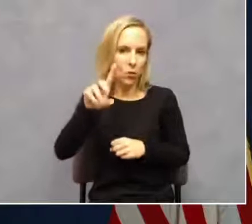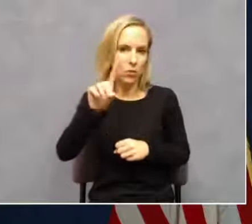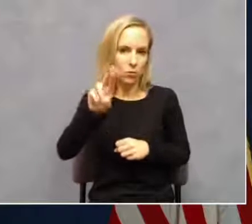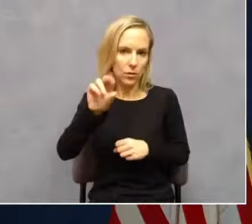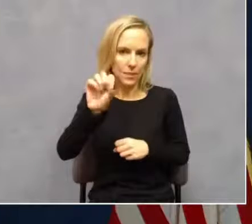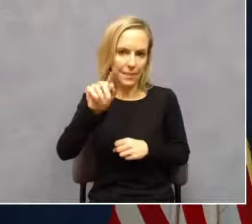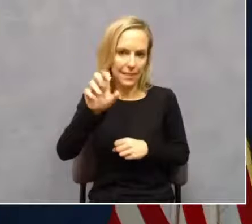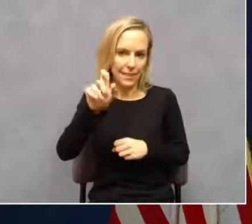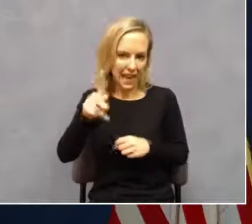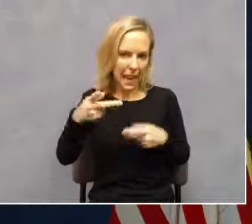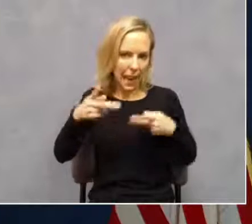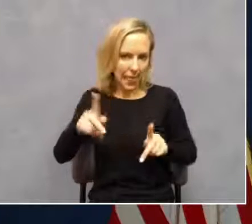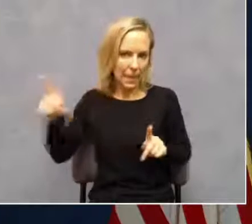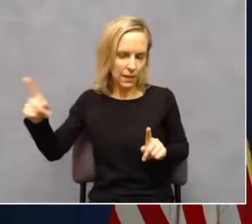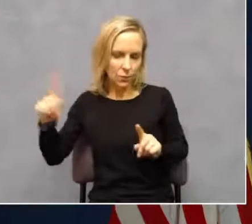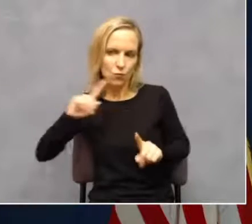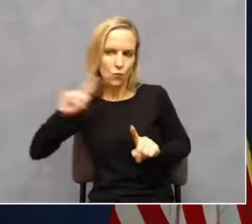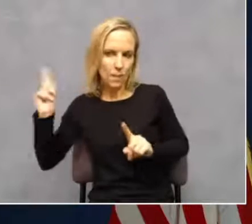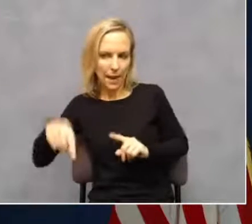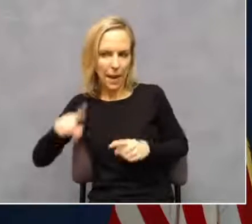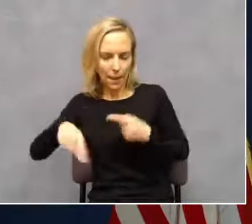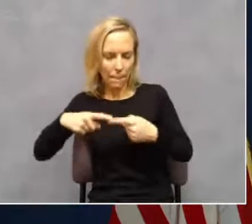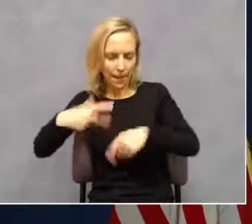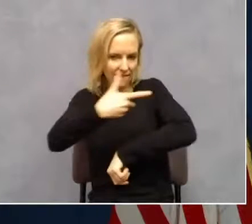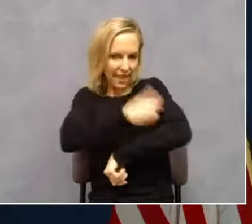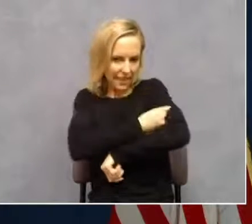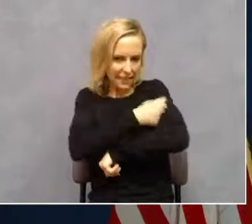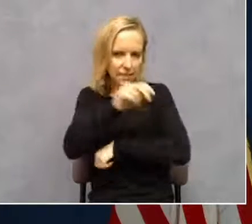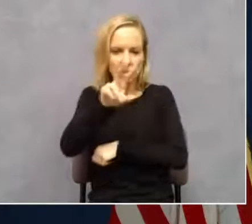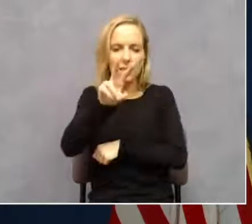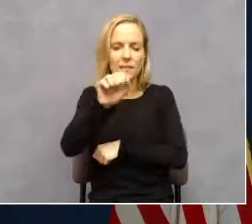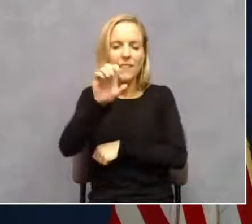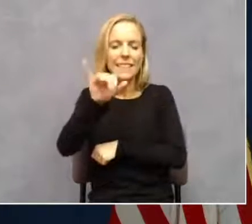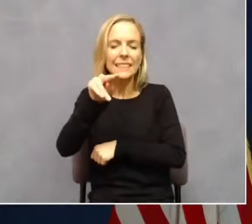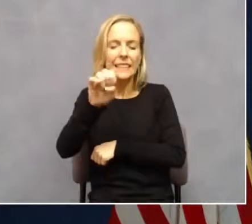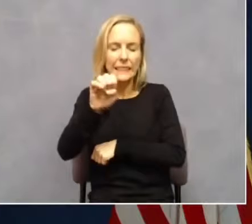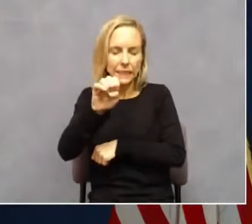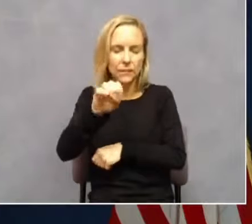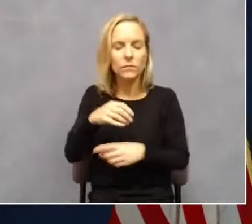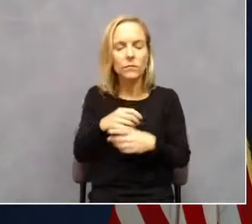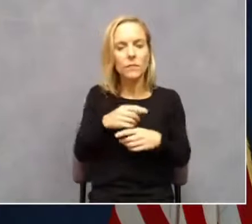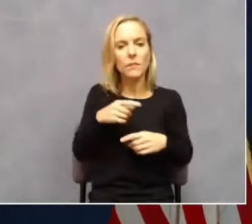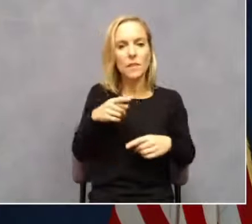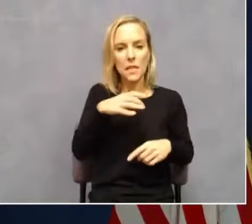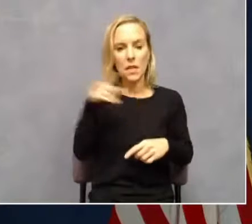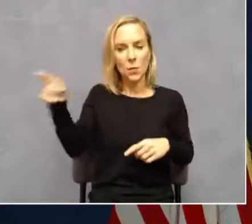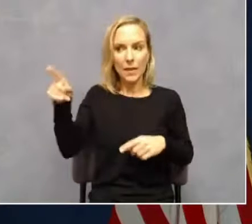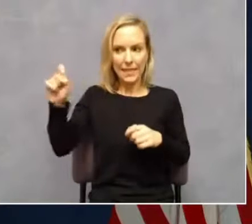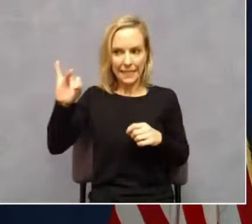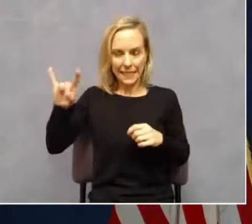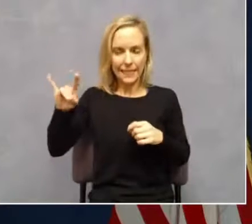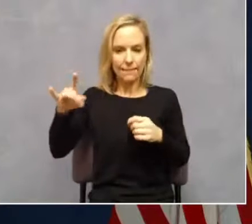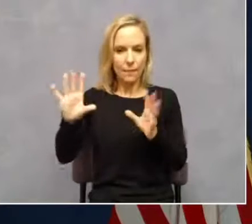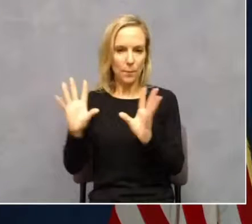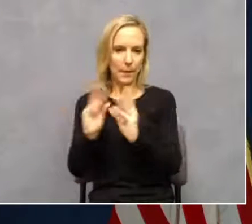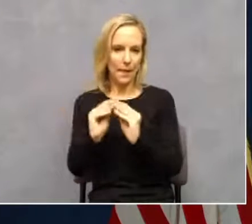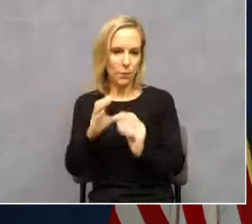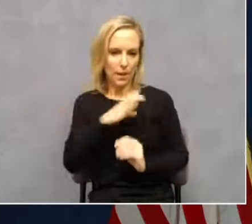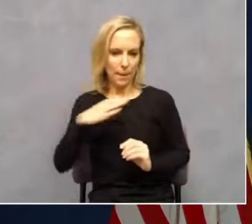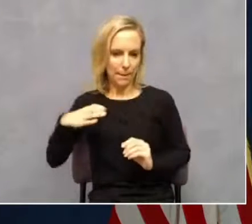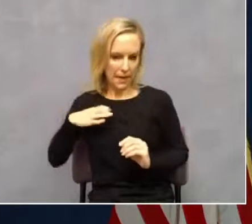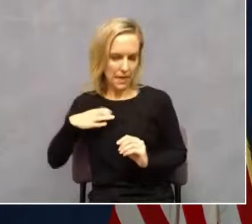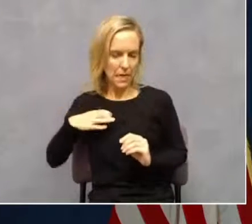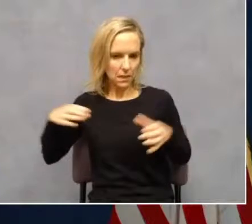let him repeat it about the vaccine that he talked about at a committee hearing today. But let me say this. The way